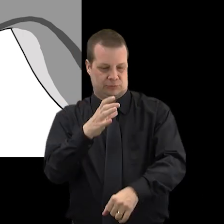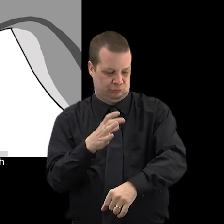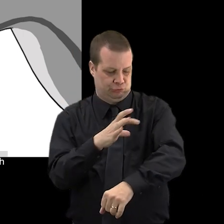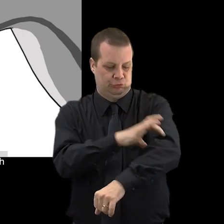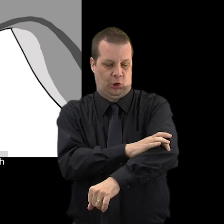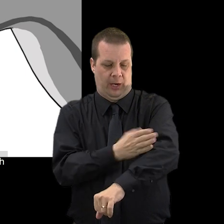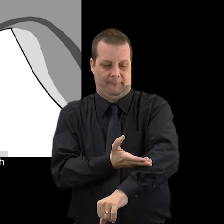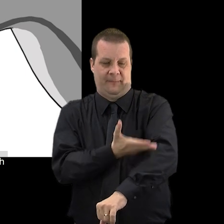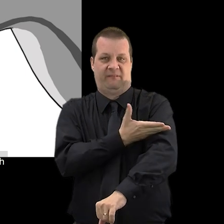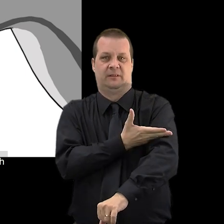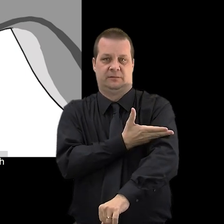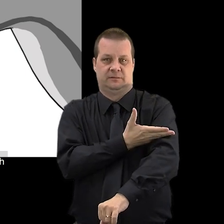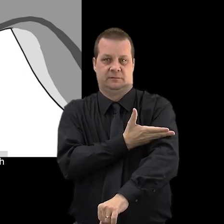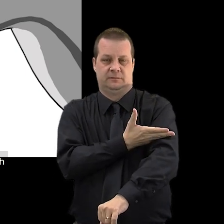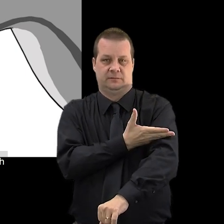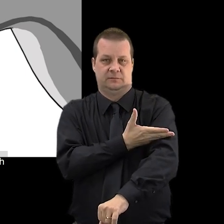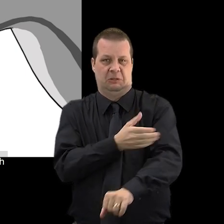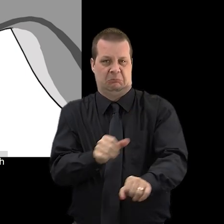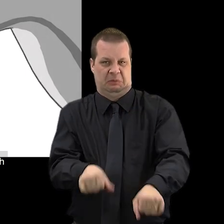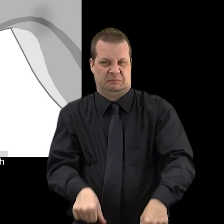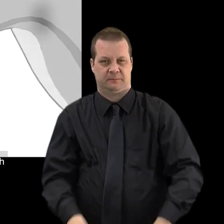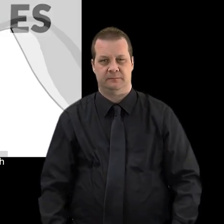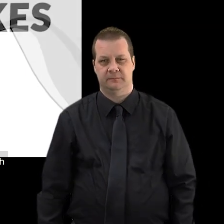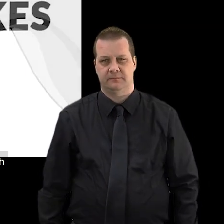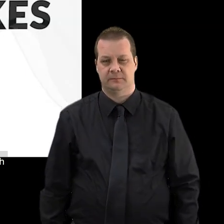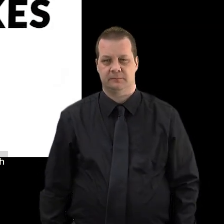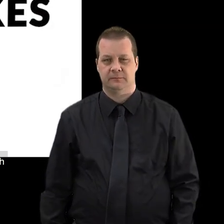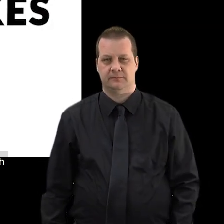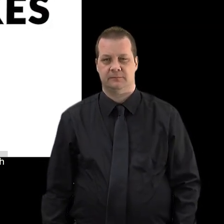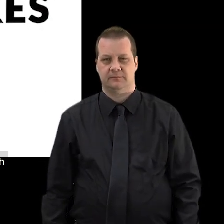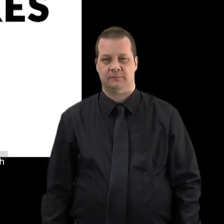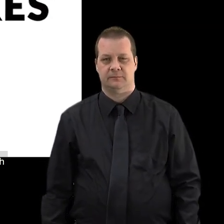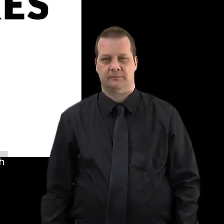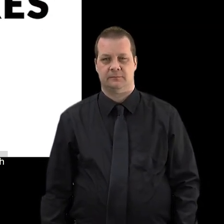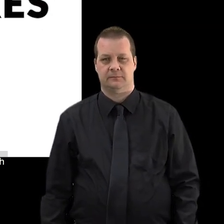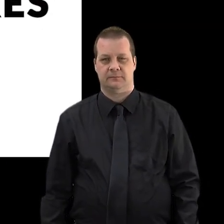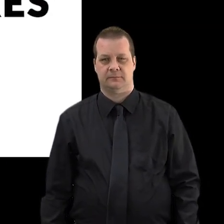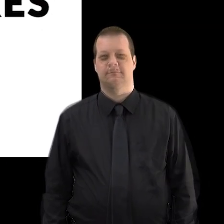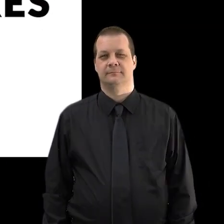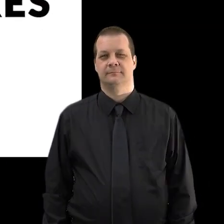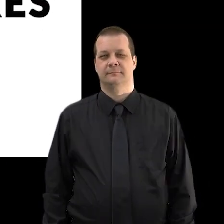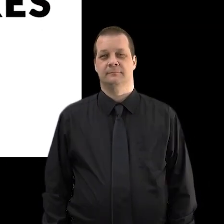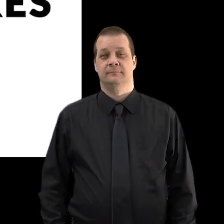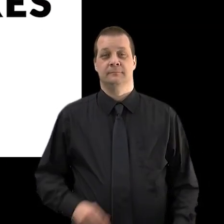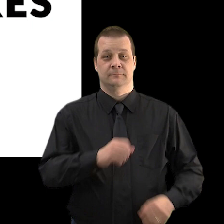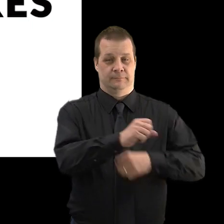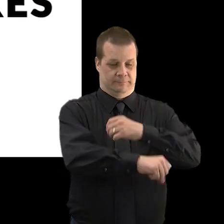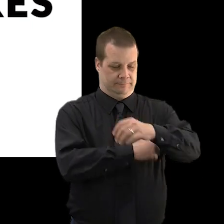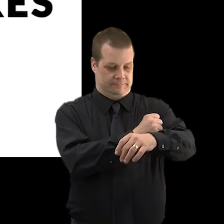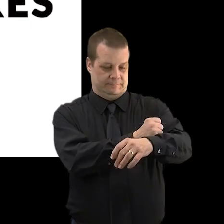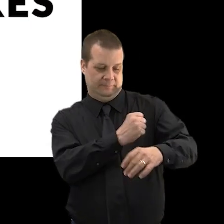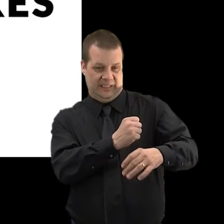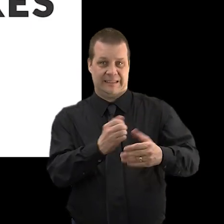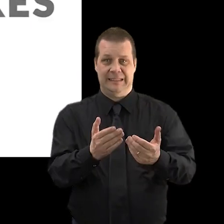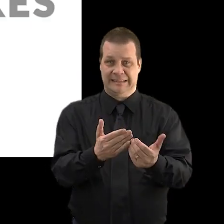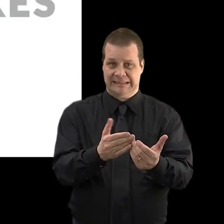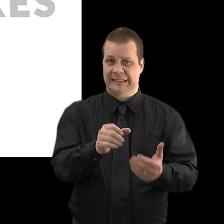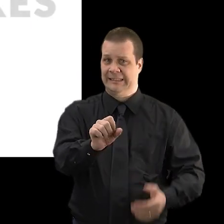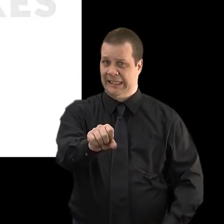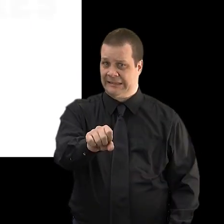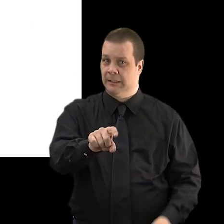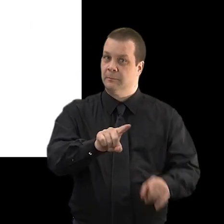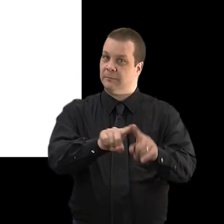first, closer to the torso. Although applying the tourniquet is simple, watch out for these common